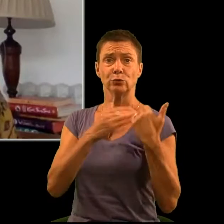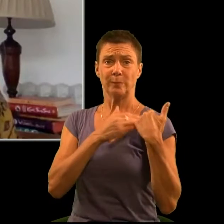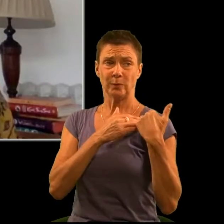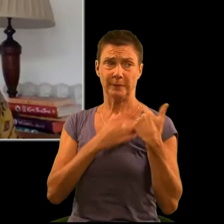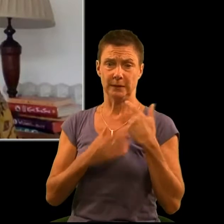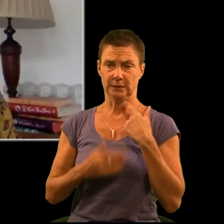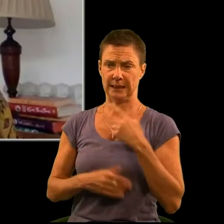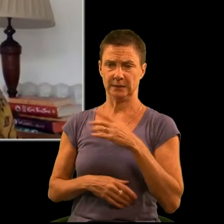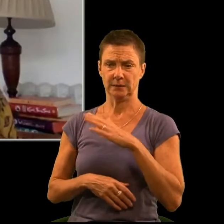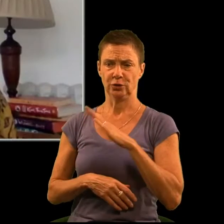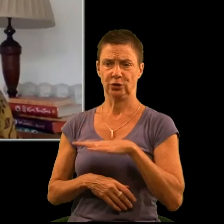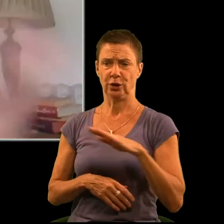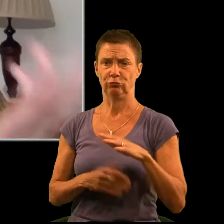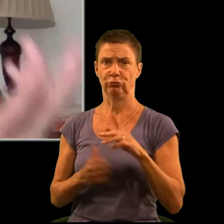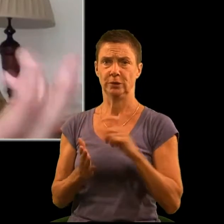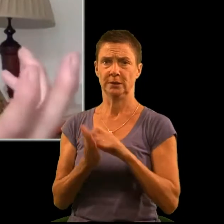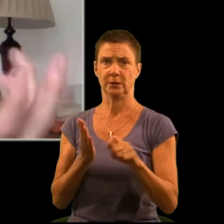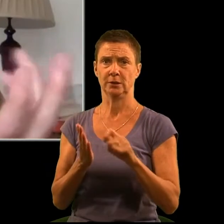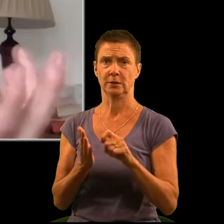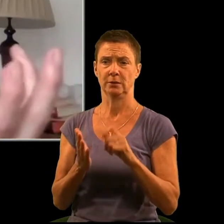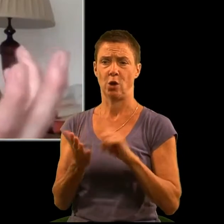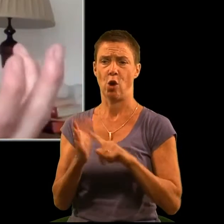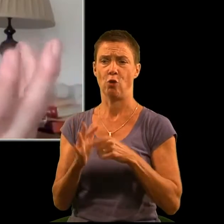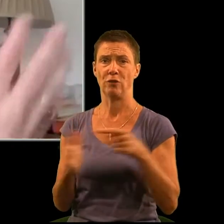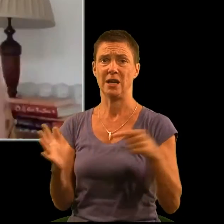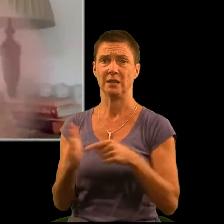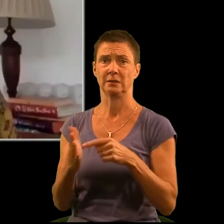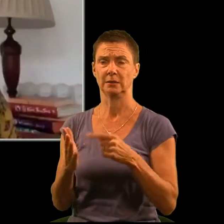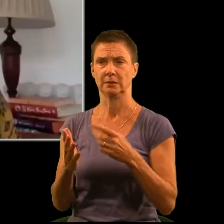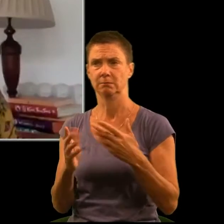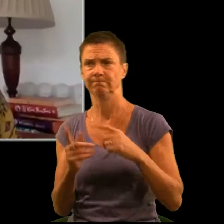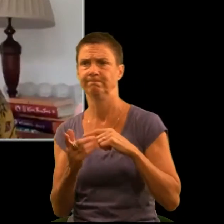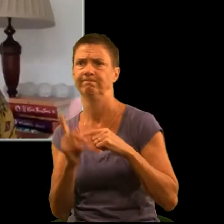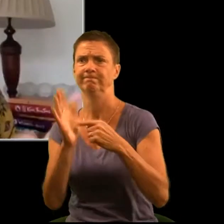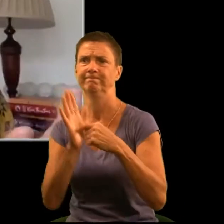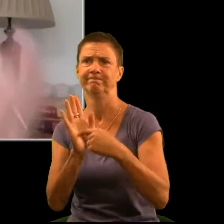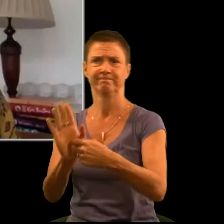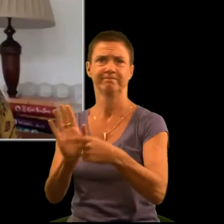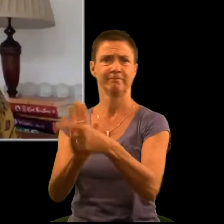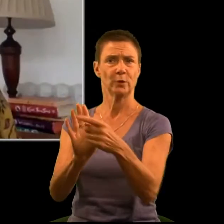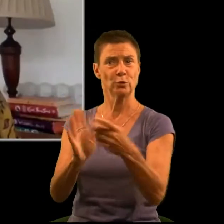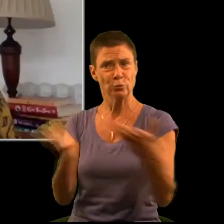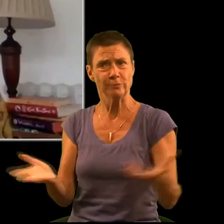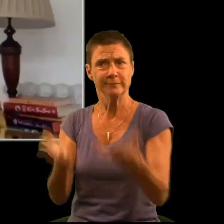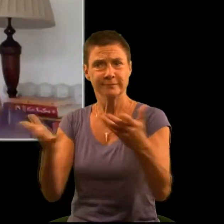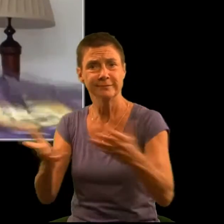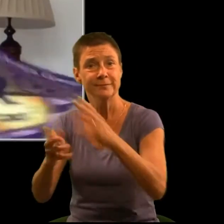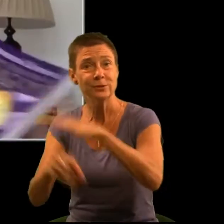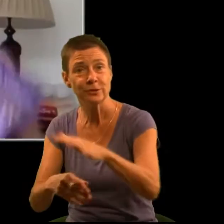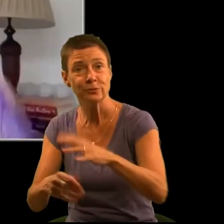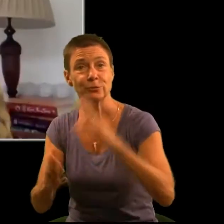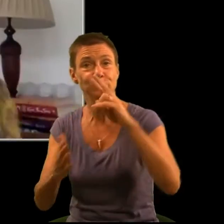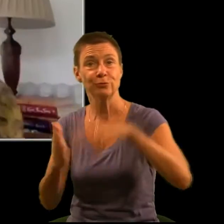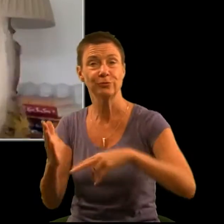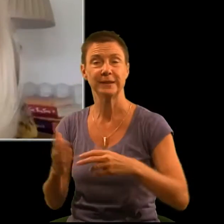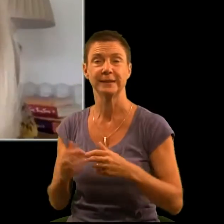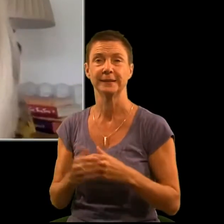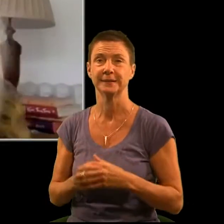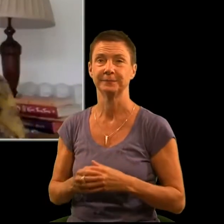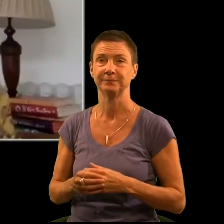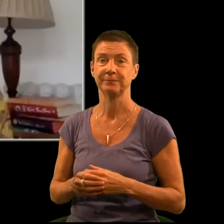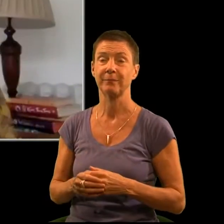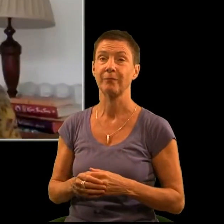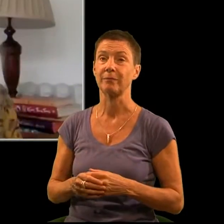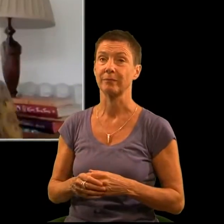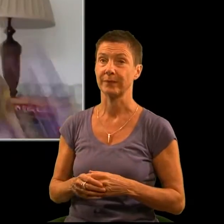laureate to try and get kids reading, and saw this as a time. So I've been reading. I want to say this because